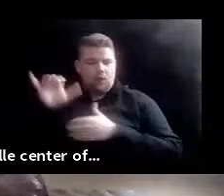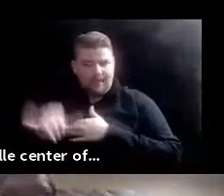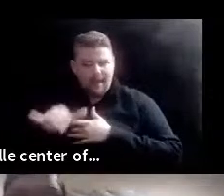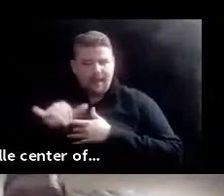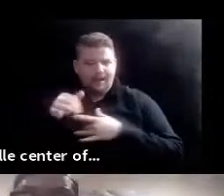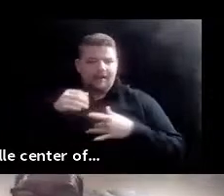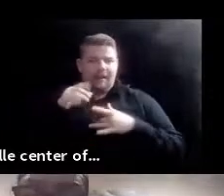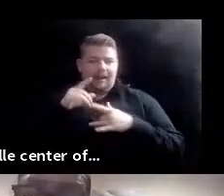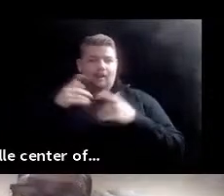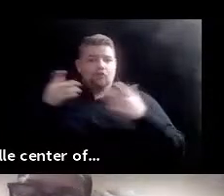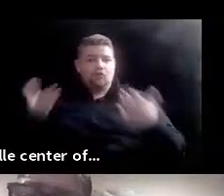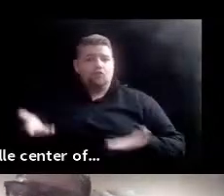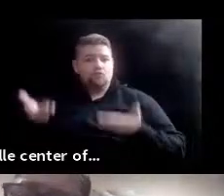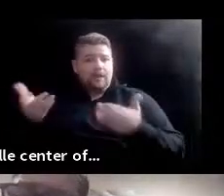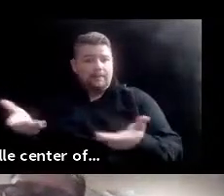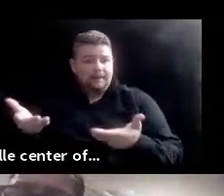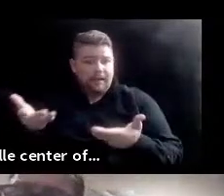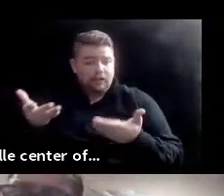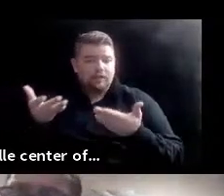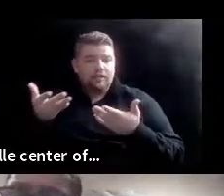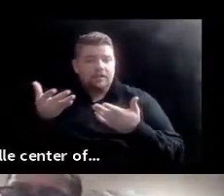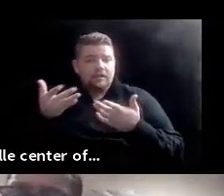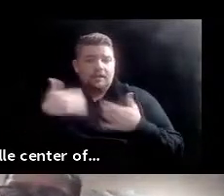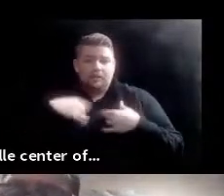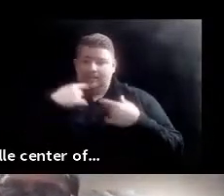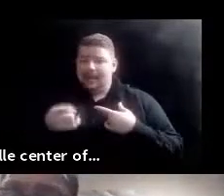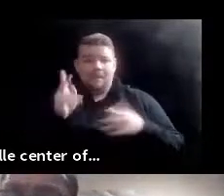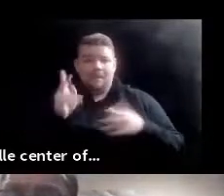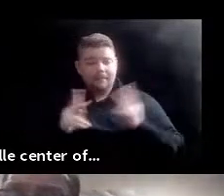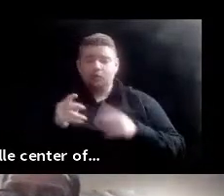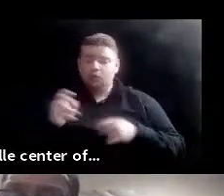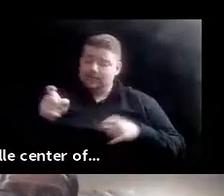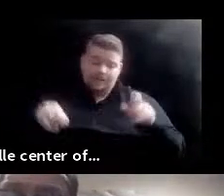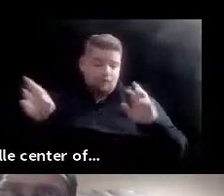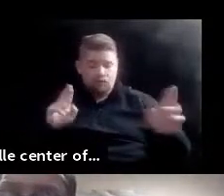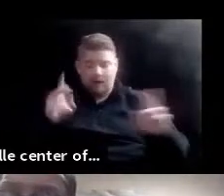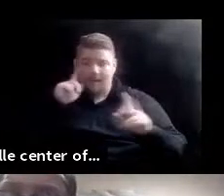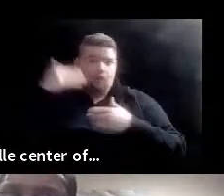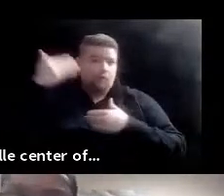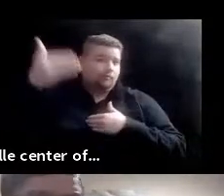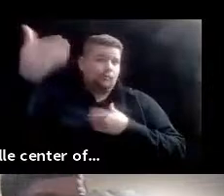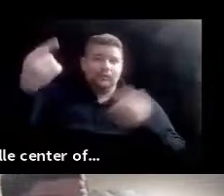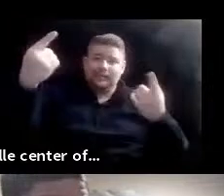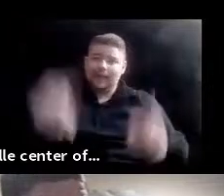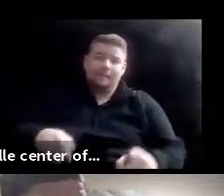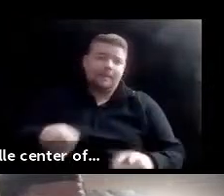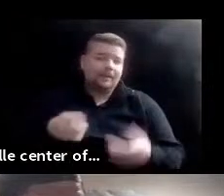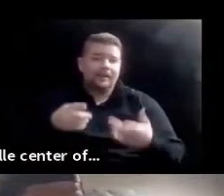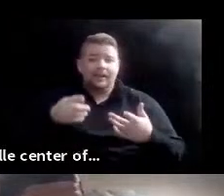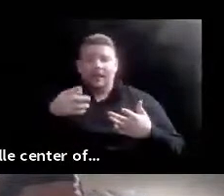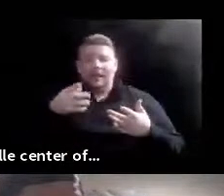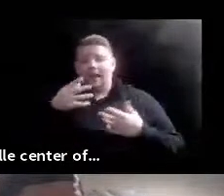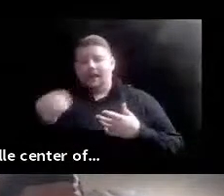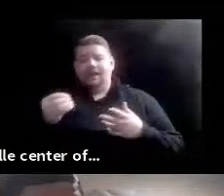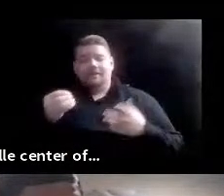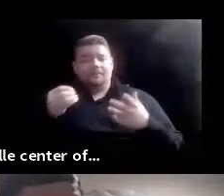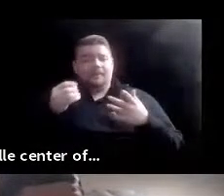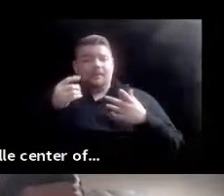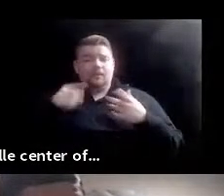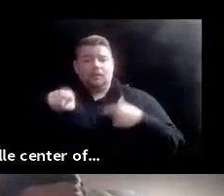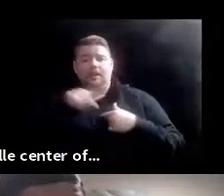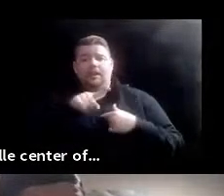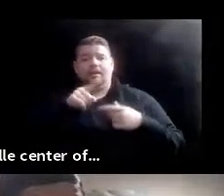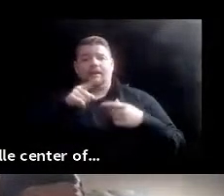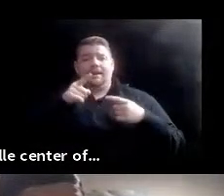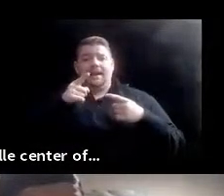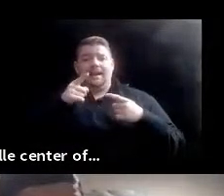point, and just tell people they need to be ready for what's coming, and they need to be, have that individual liberty